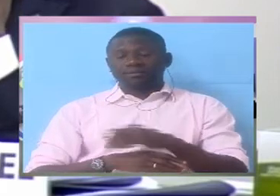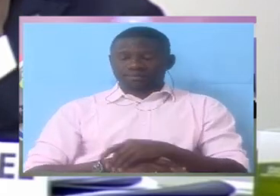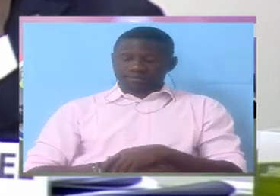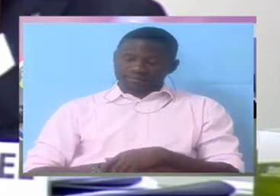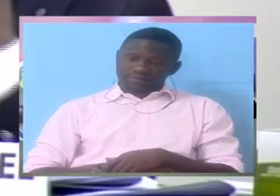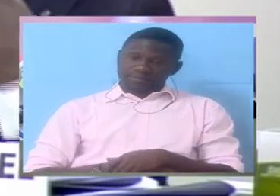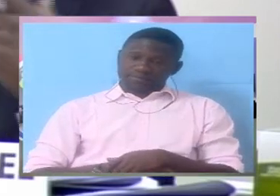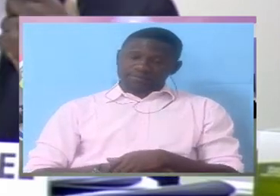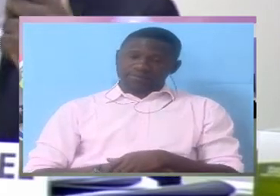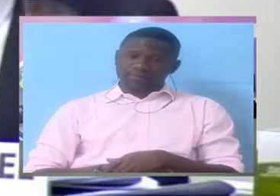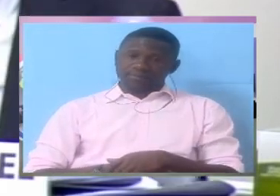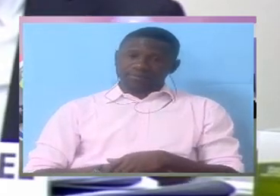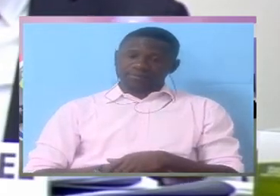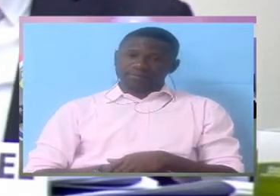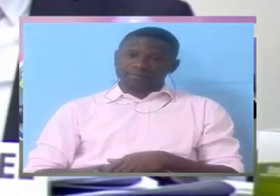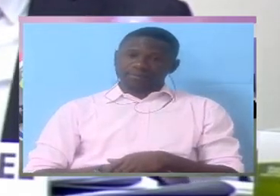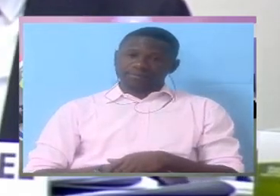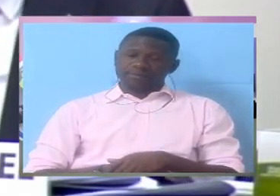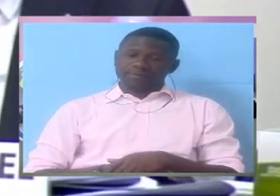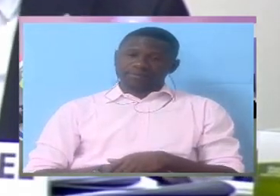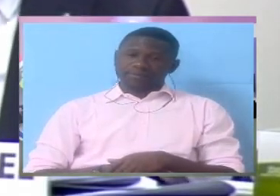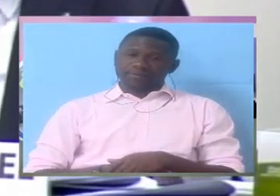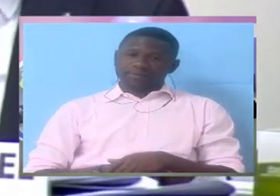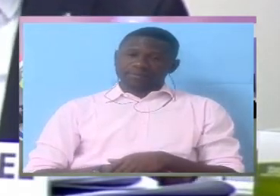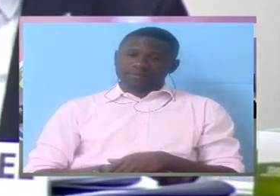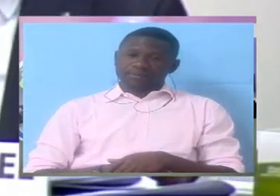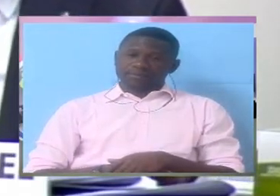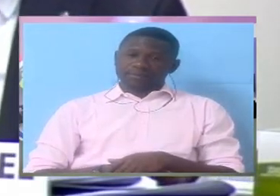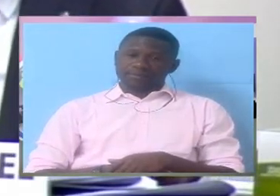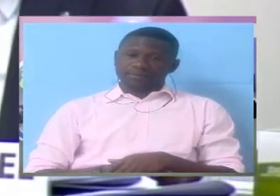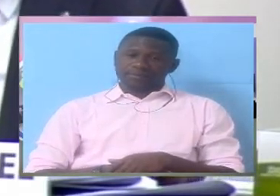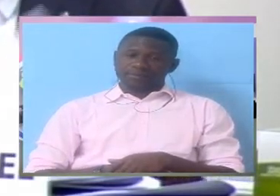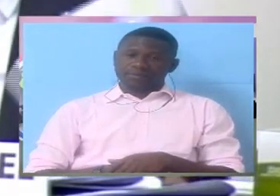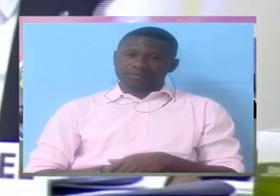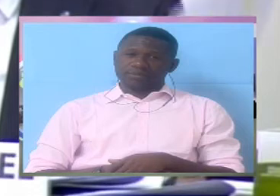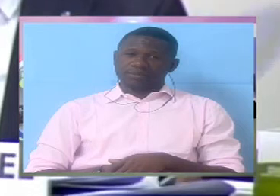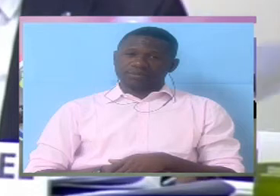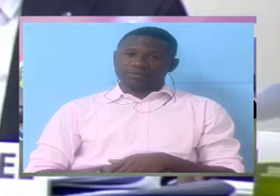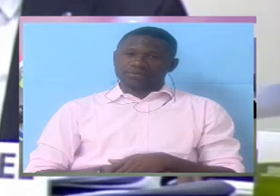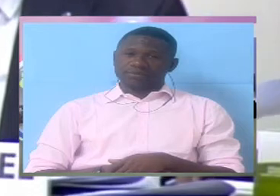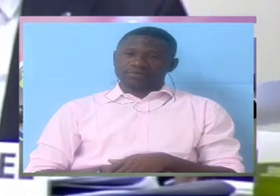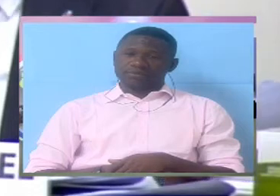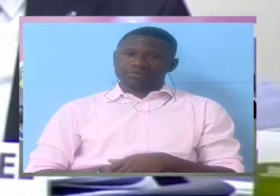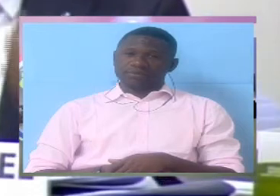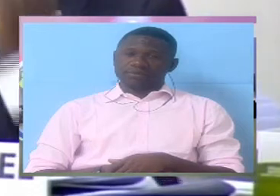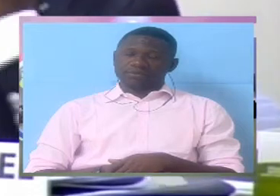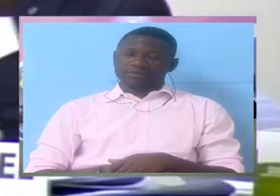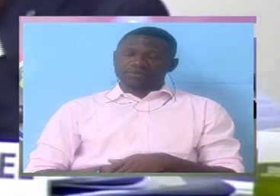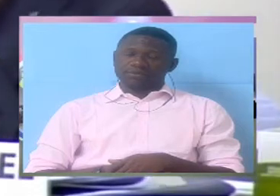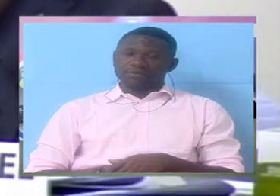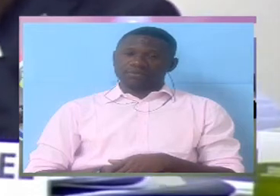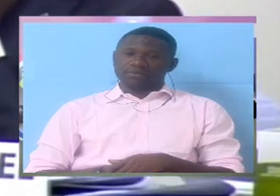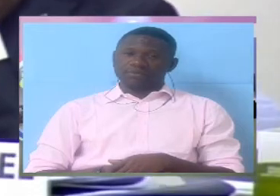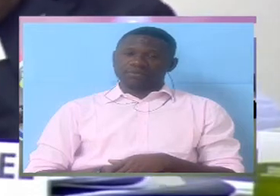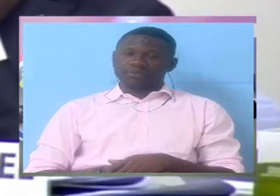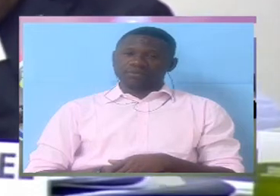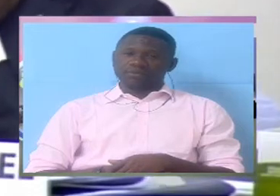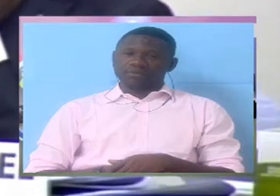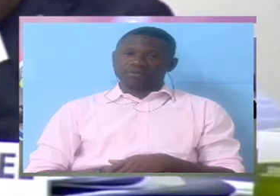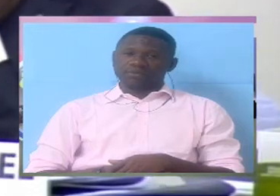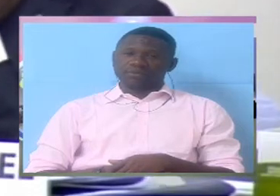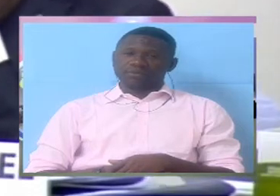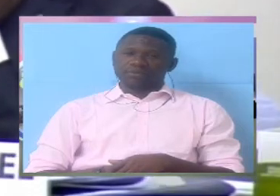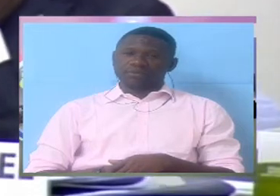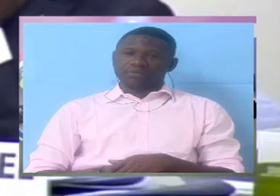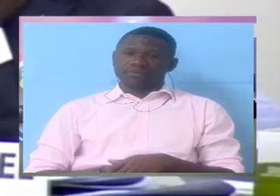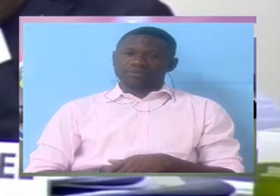abe jarala le puru direct wo nyi member operations la kanu ko do long. Ye misal kilindi na wala nyi ndeko sulol meya long ko nafal